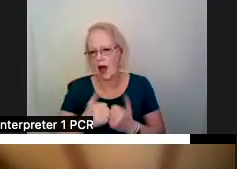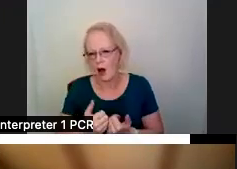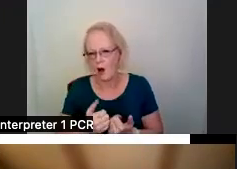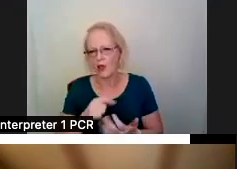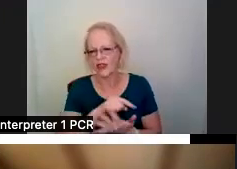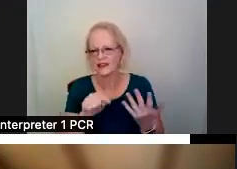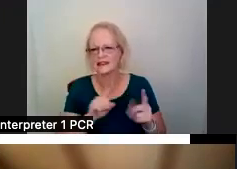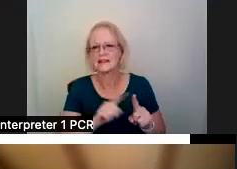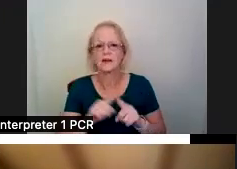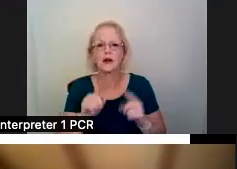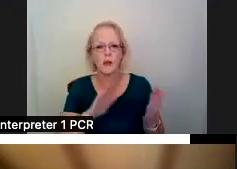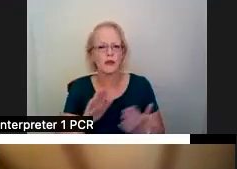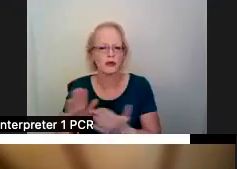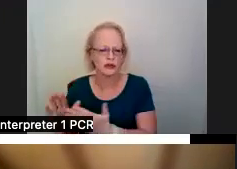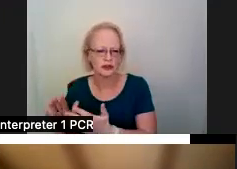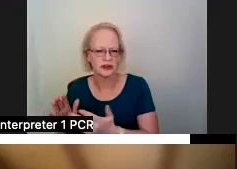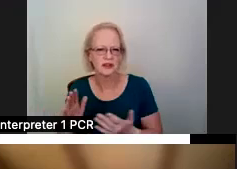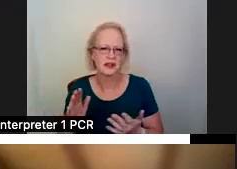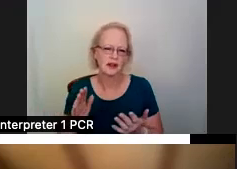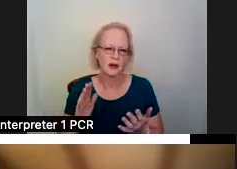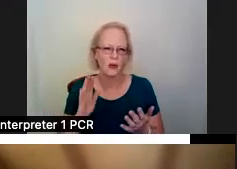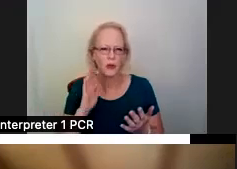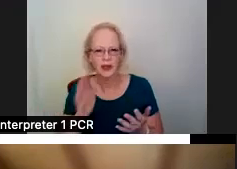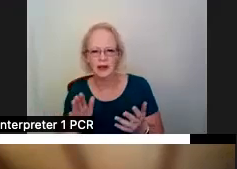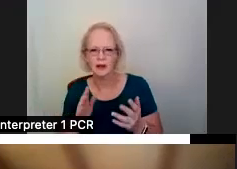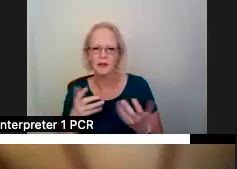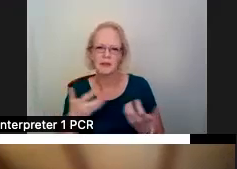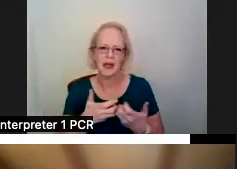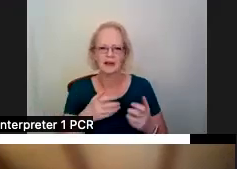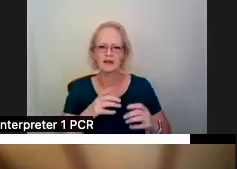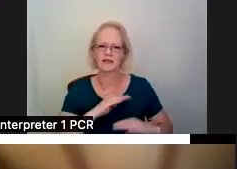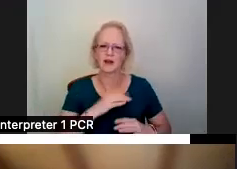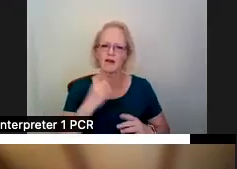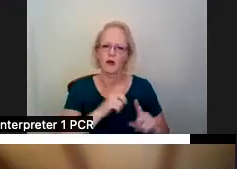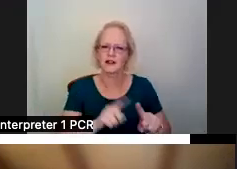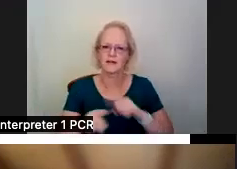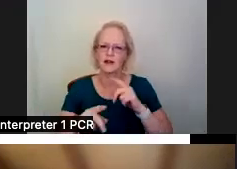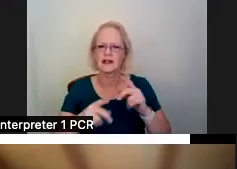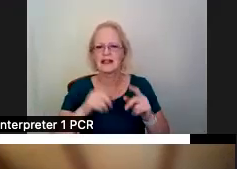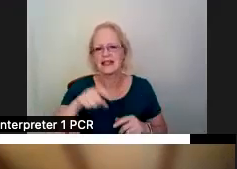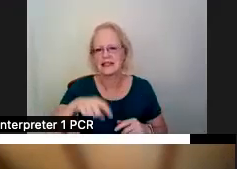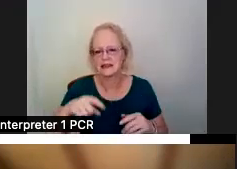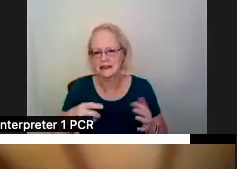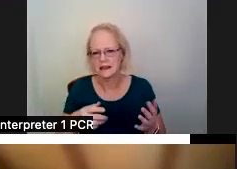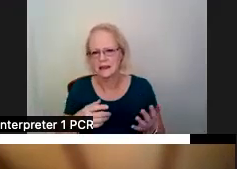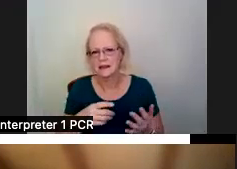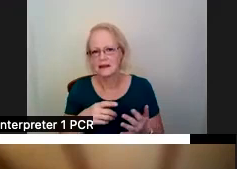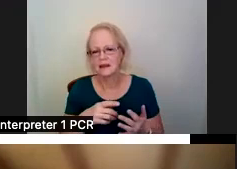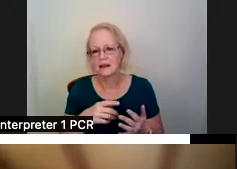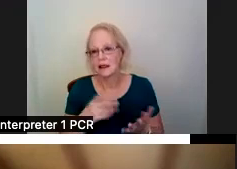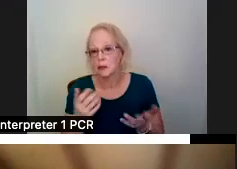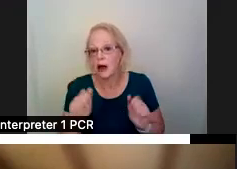of approaches kind of fill different needs, and how they can possibly be